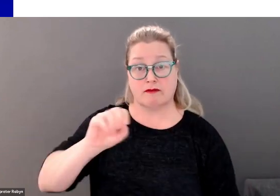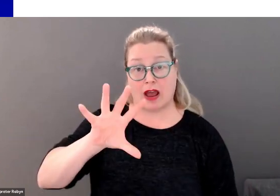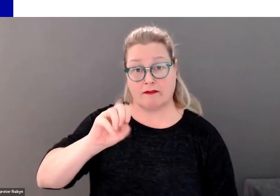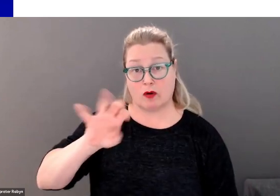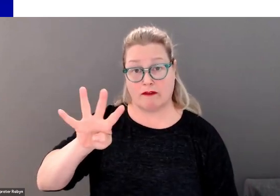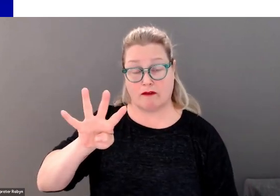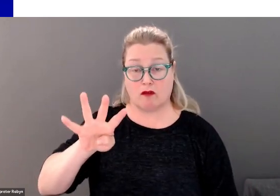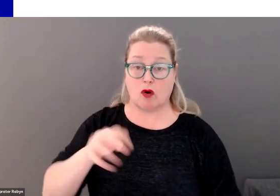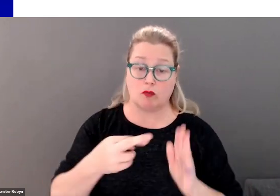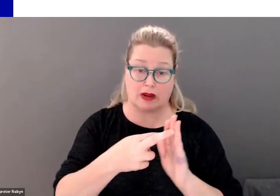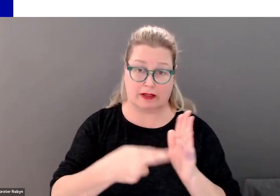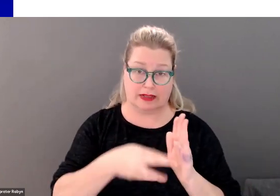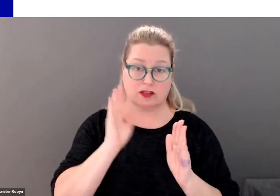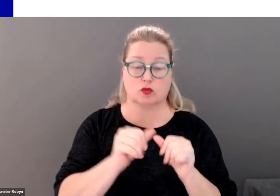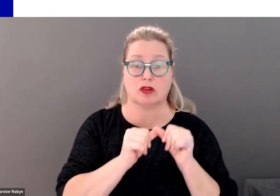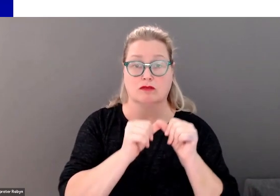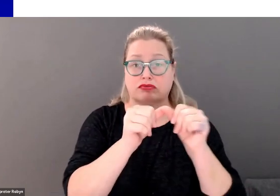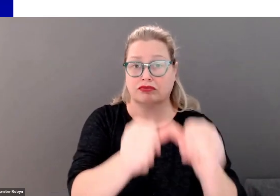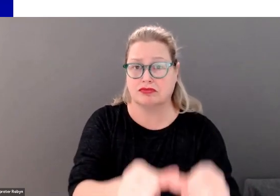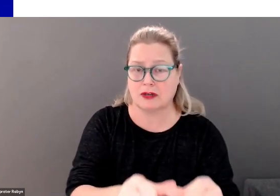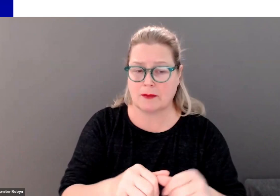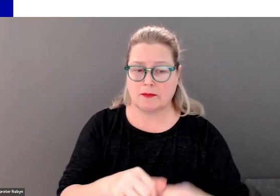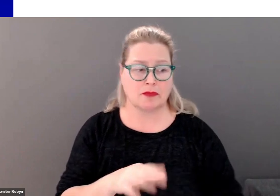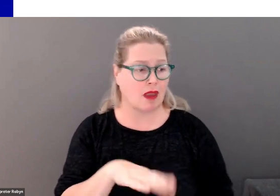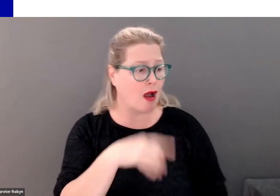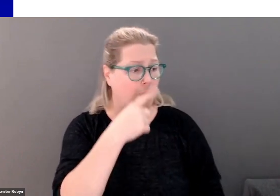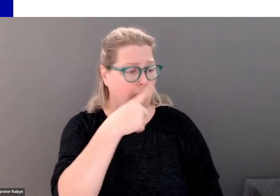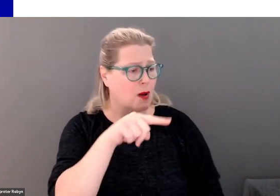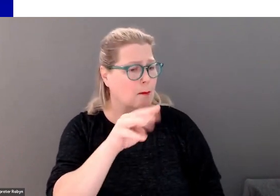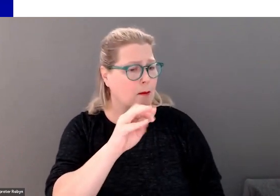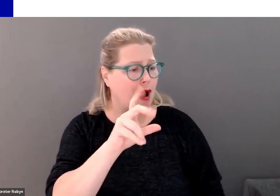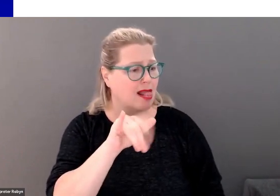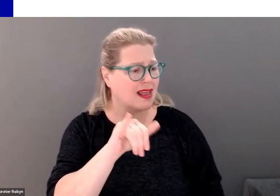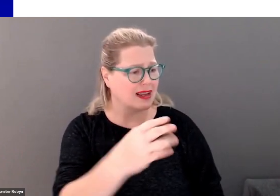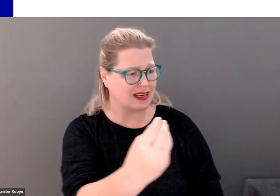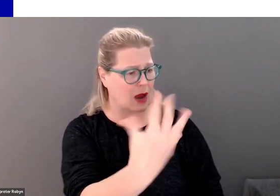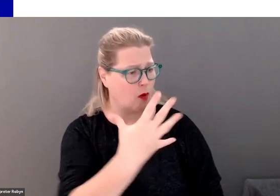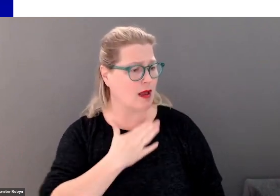in effect. Molly, Next can you slide. turn your camera on?